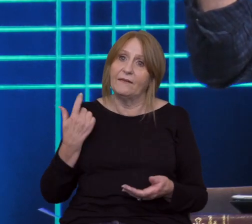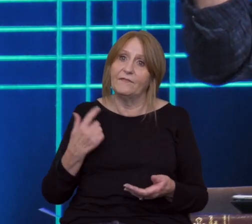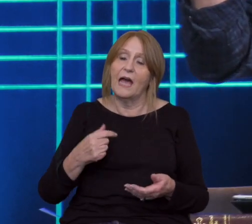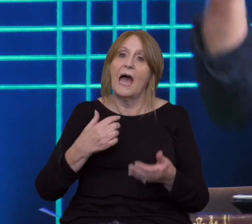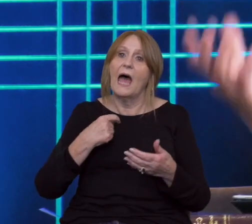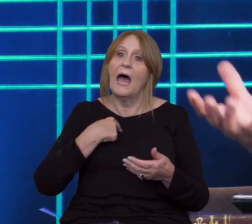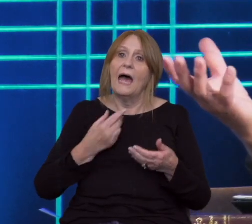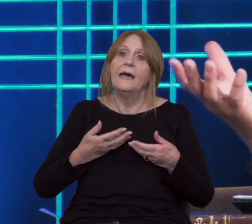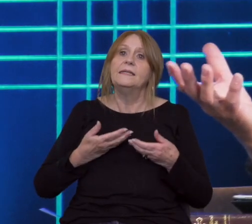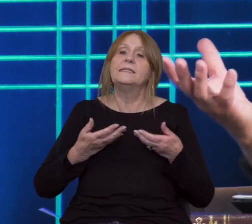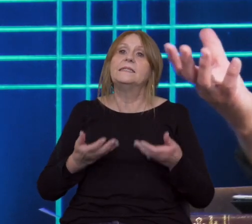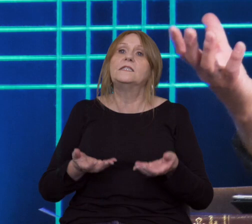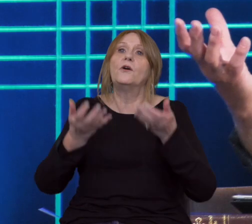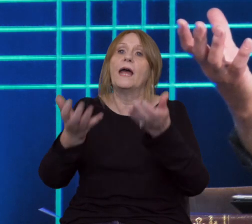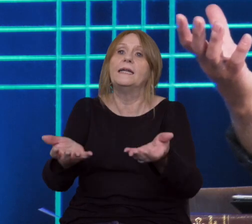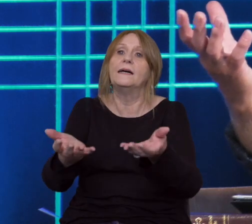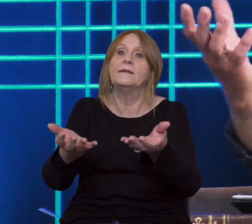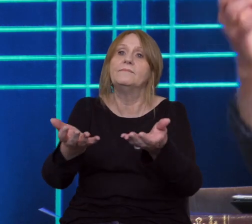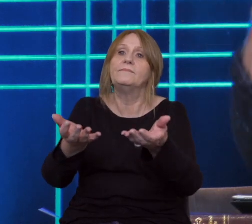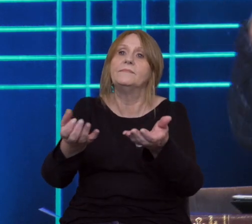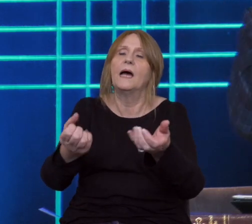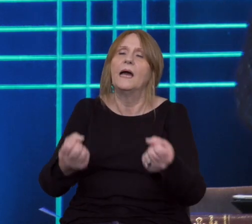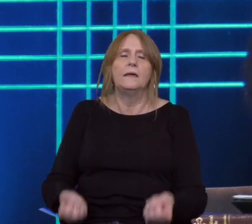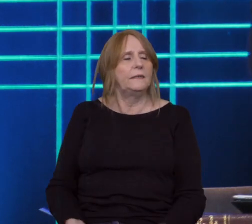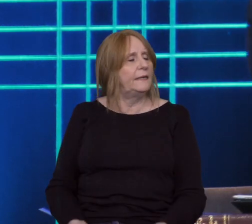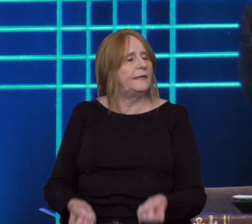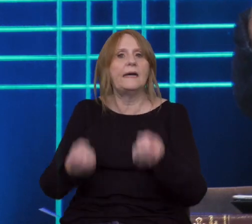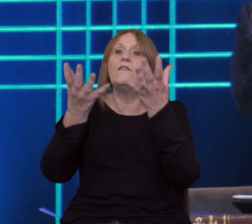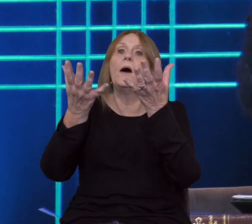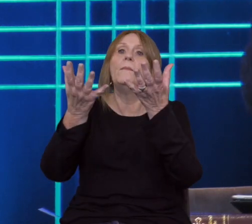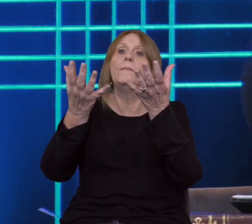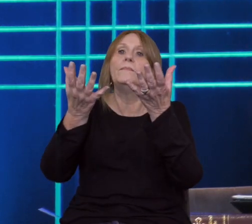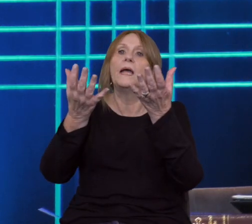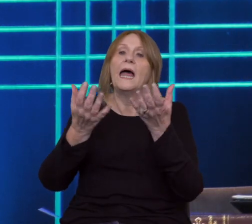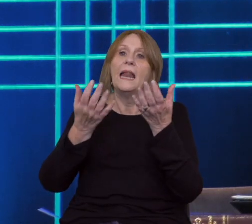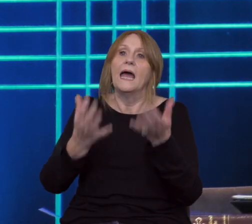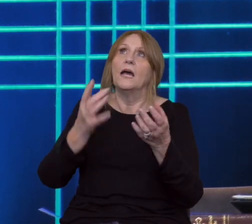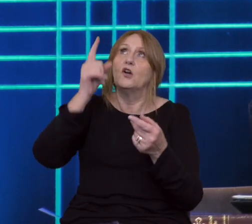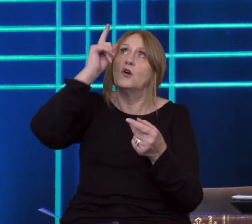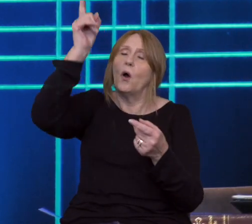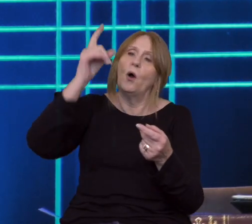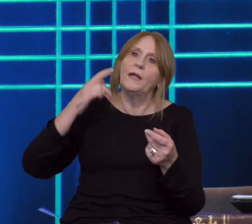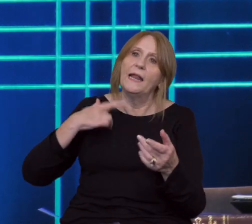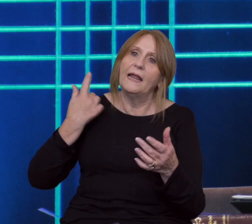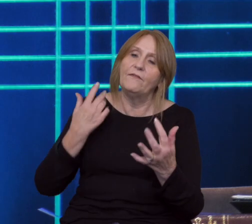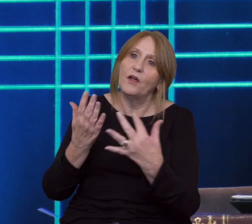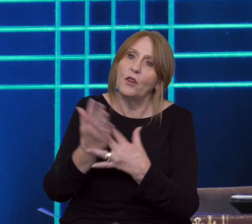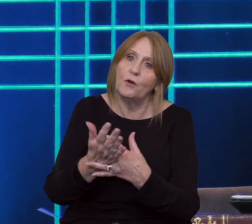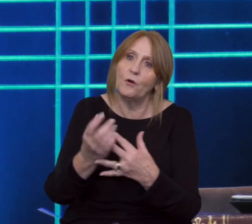I give up. And I let him live his life through